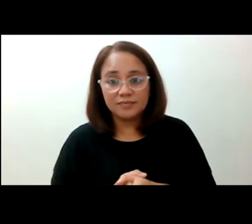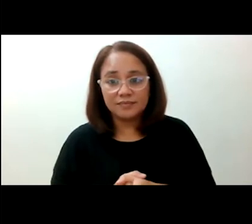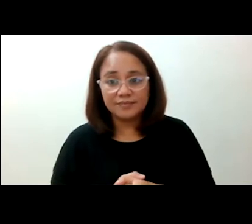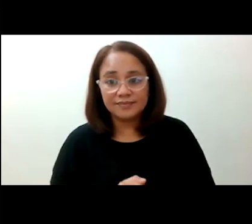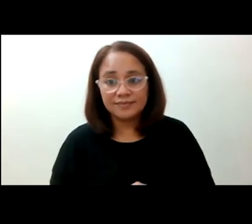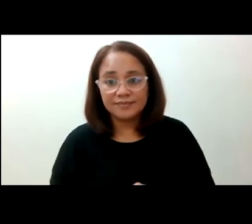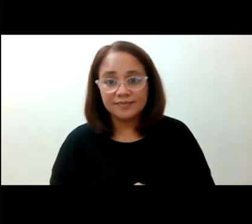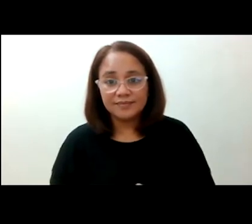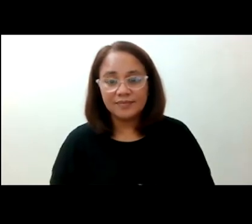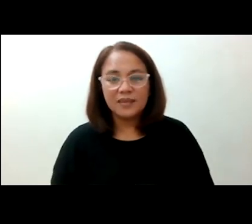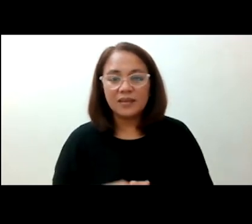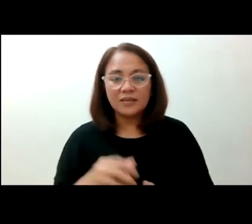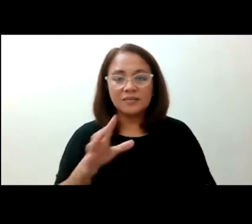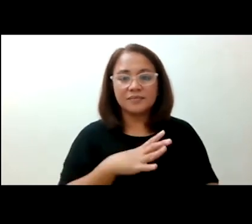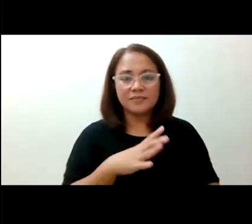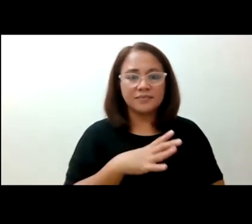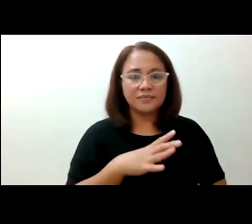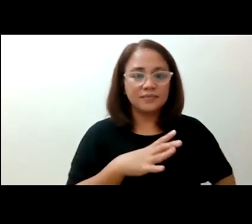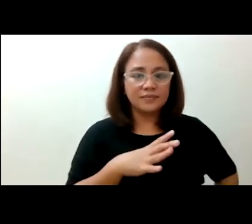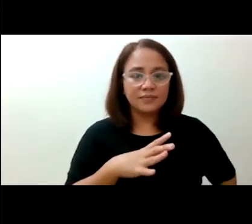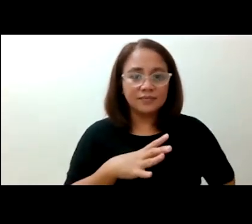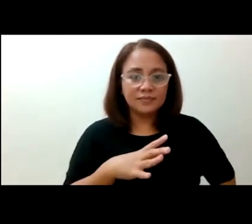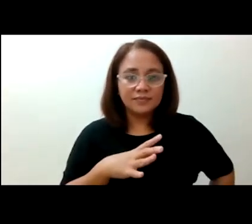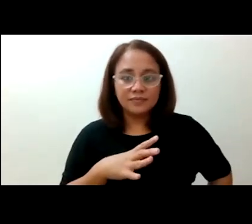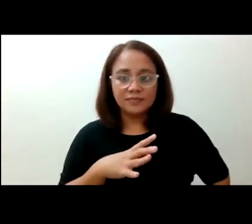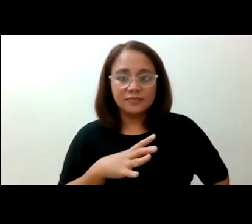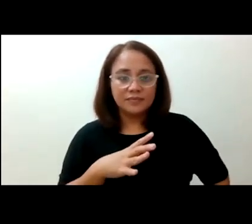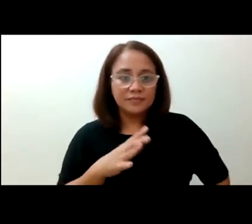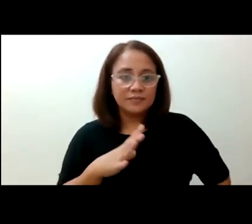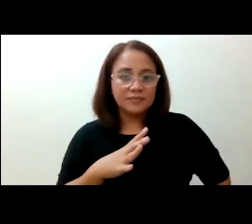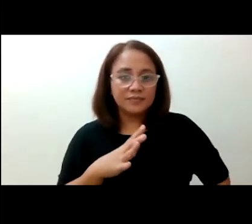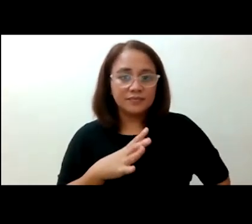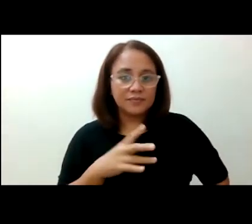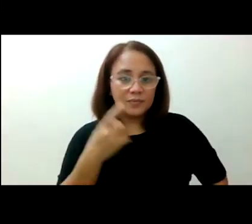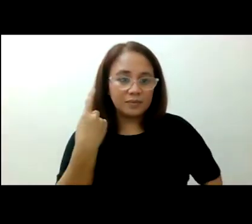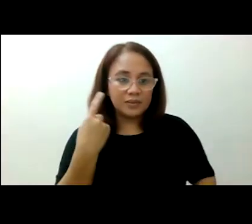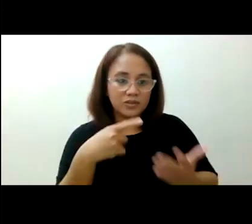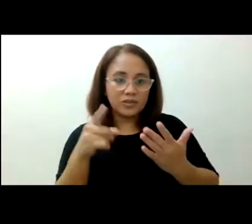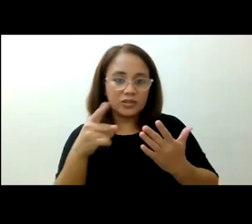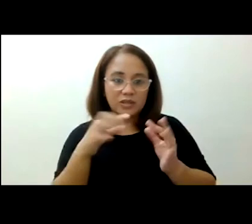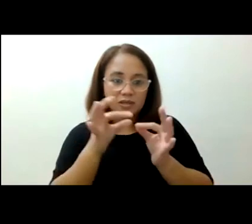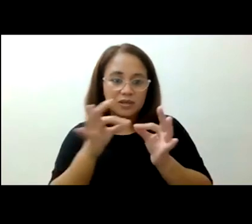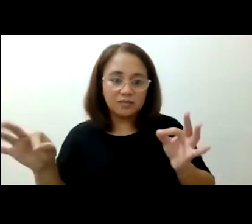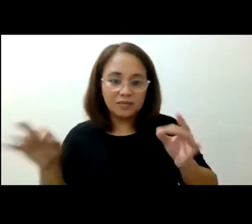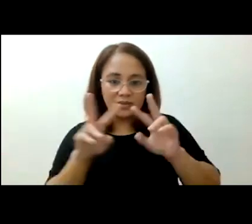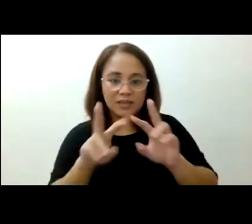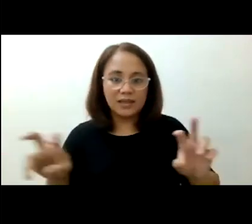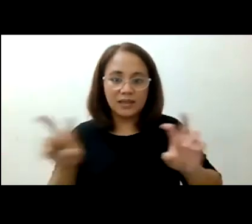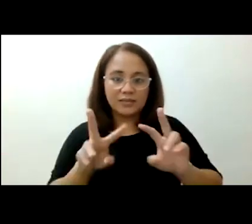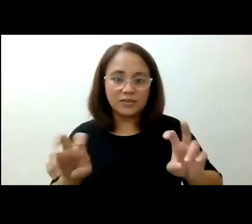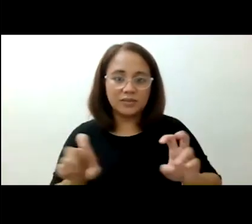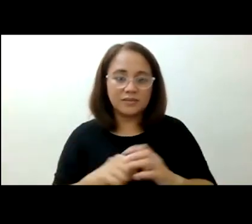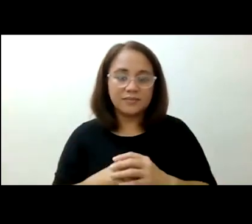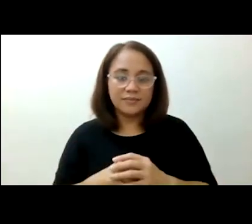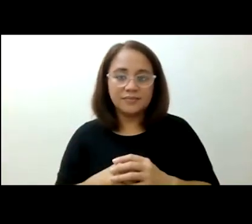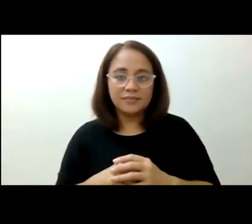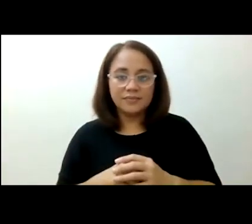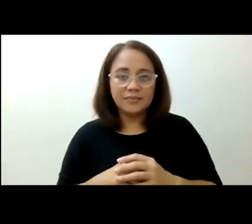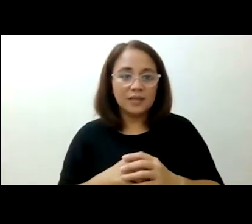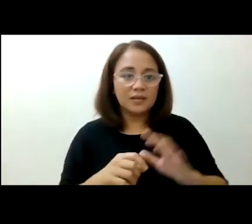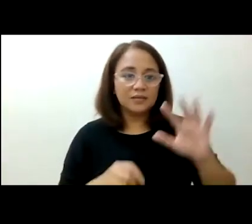no, that's okay. Okay, yeah. Just looking at the grammatical analysis, it's okay. All right, go to number